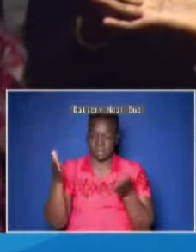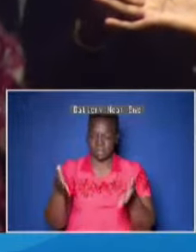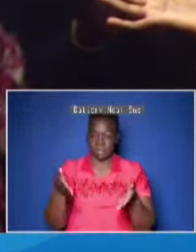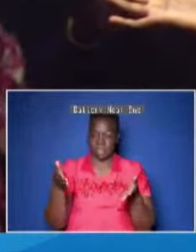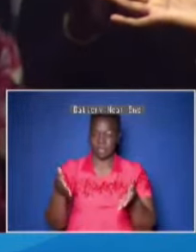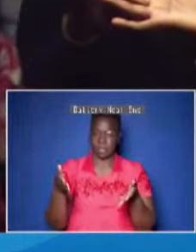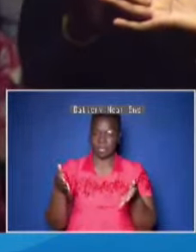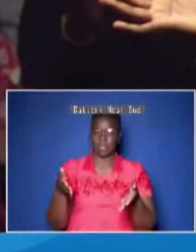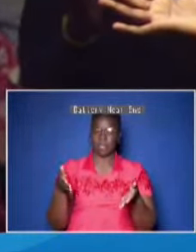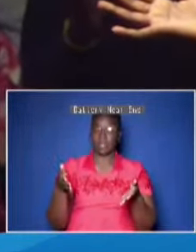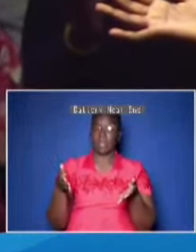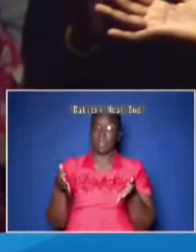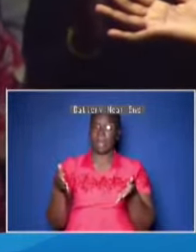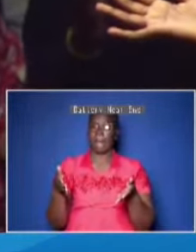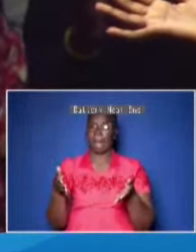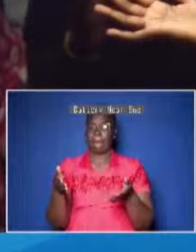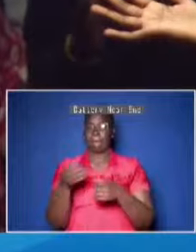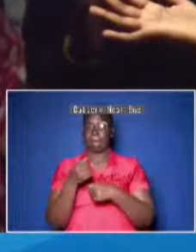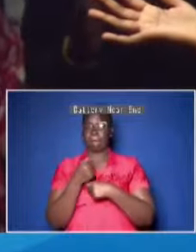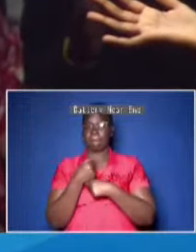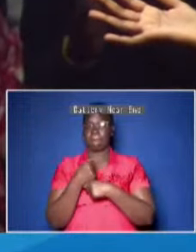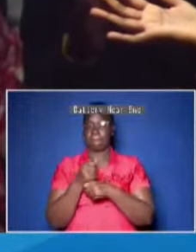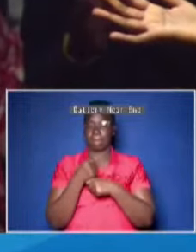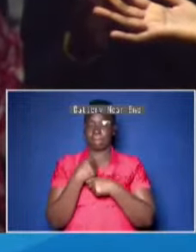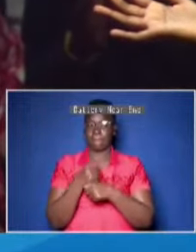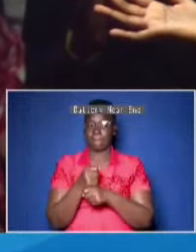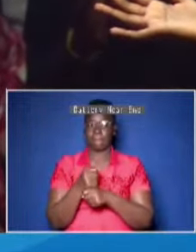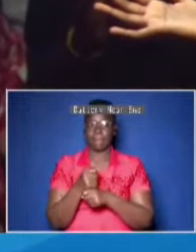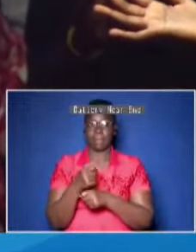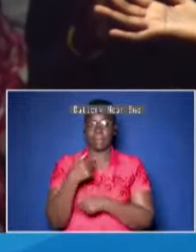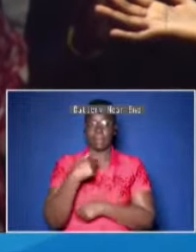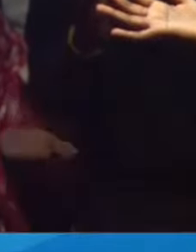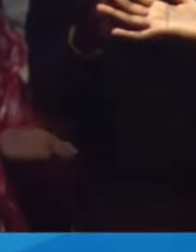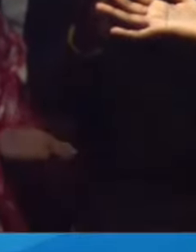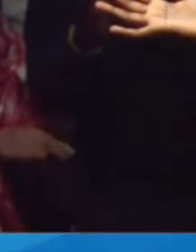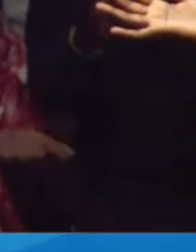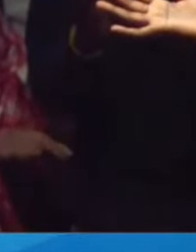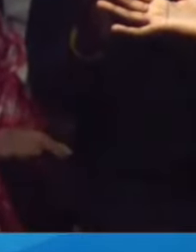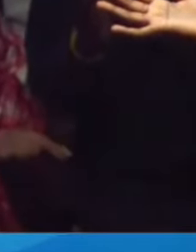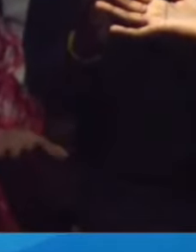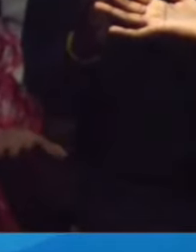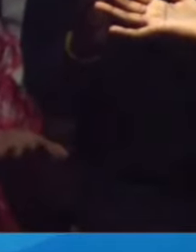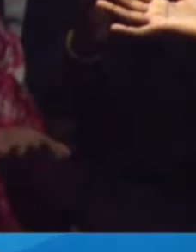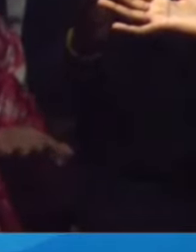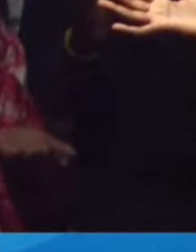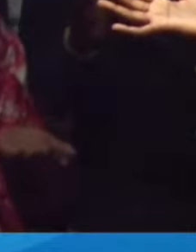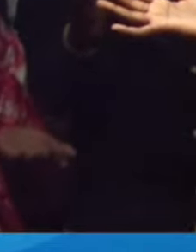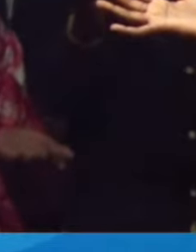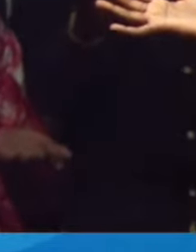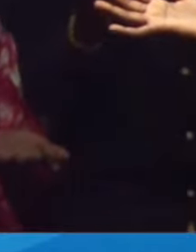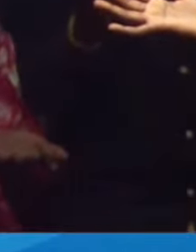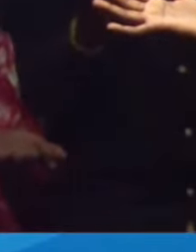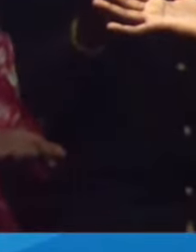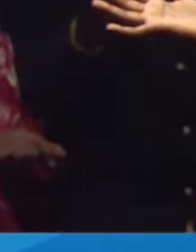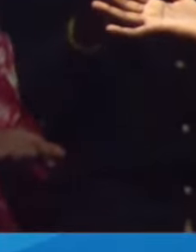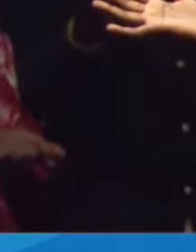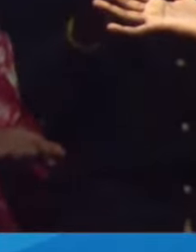presence makes me pick up the key let's sing it